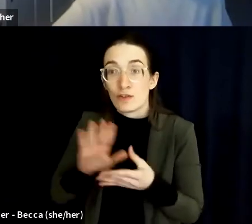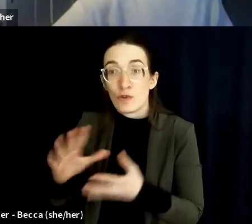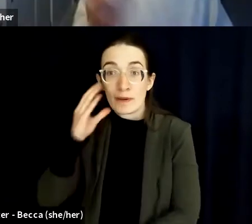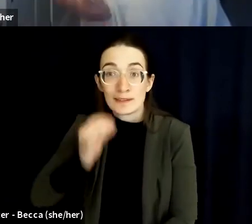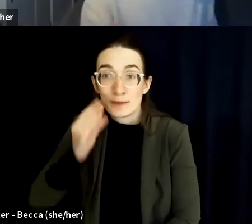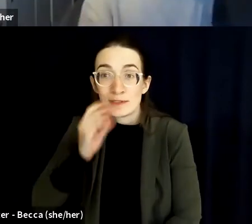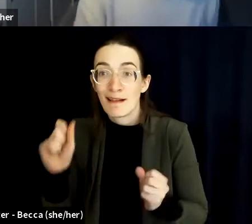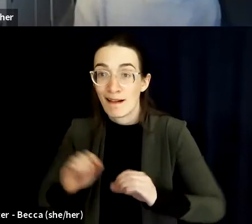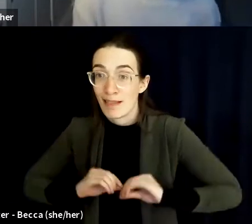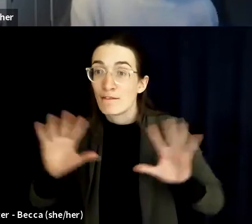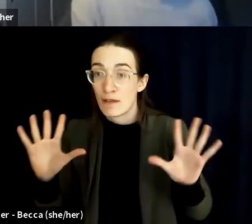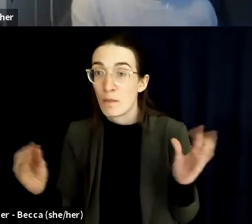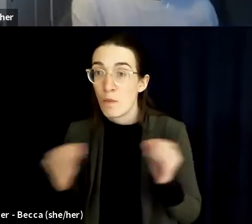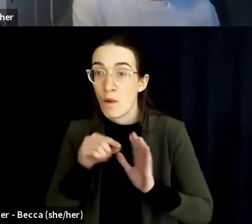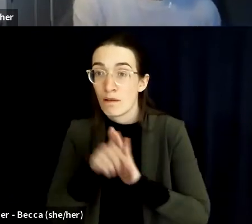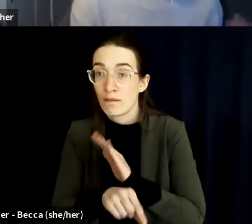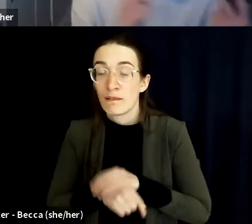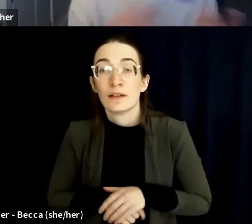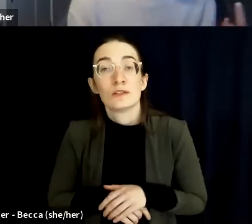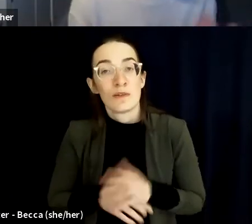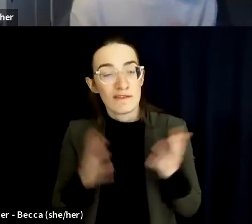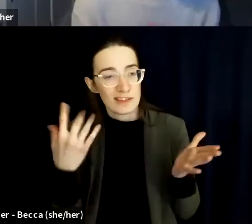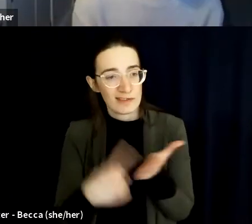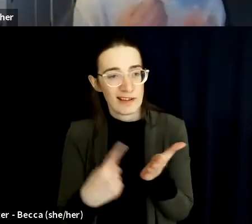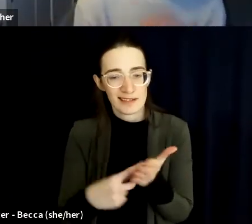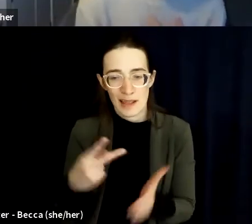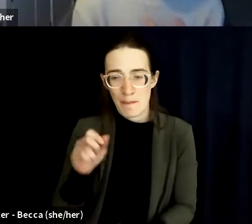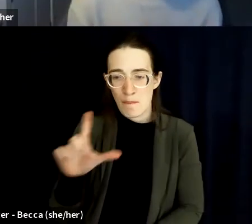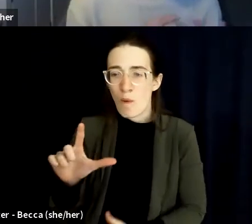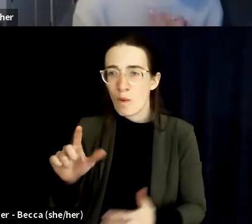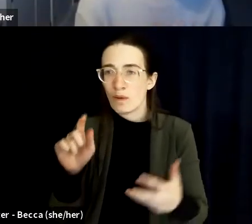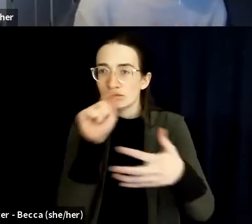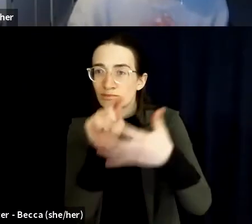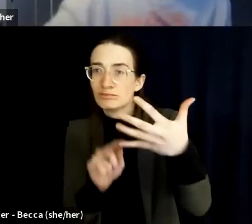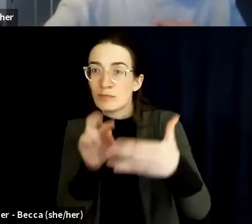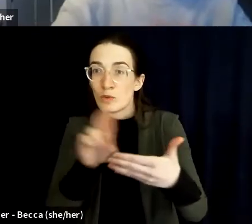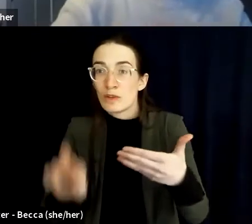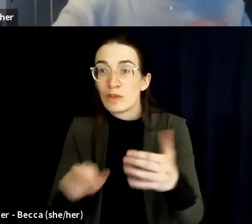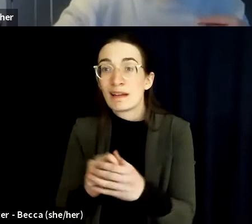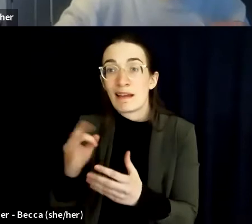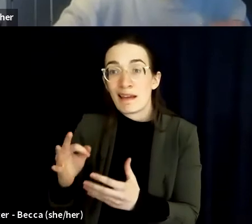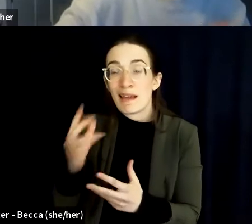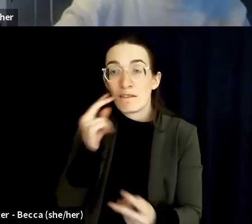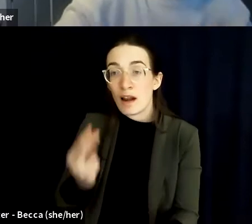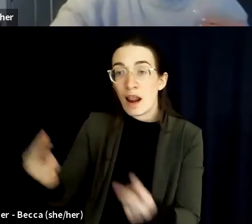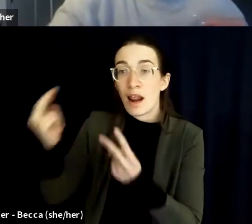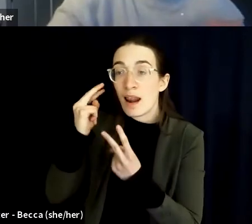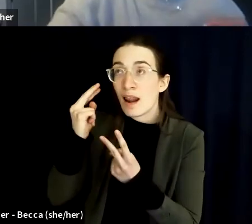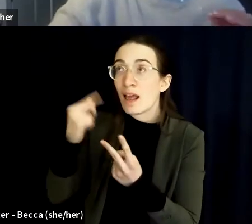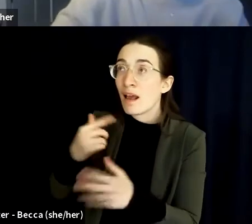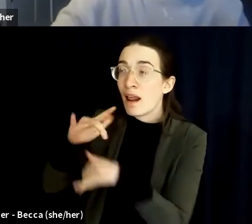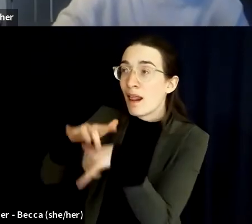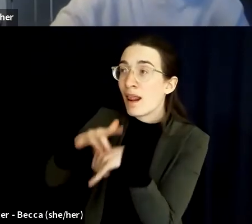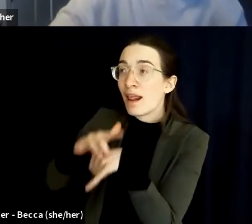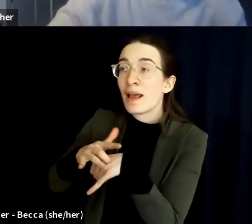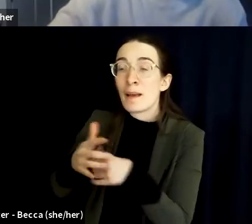experiences. And as we kind of talked about a little bit in that poll, romanticizing or dwelling on the past could take you away from understanding the